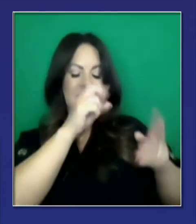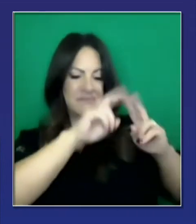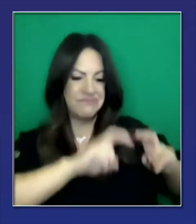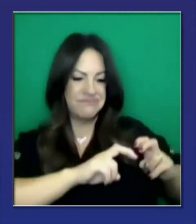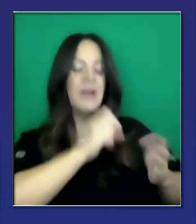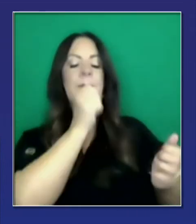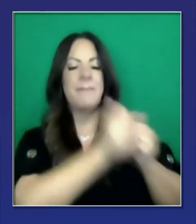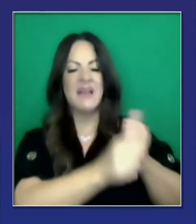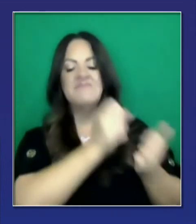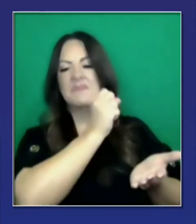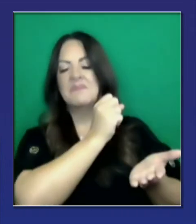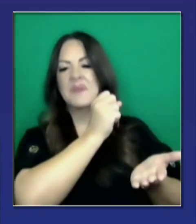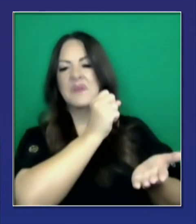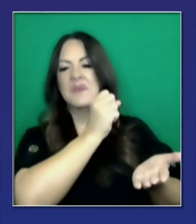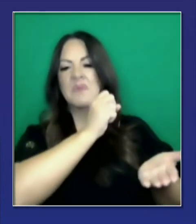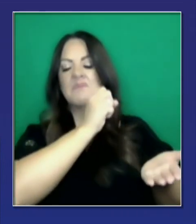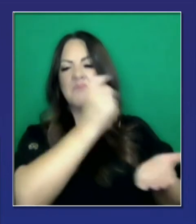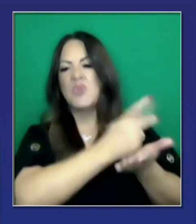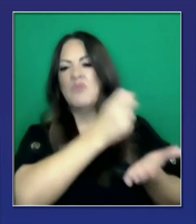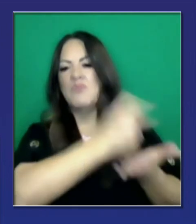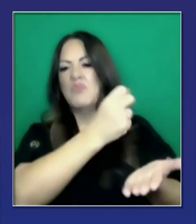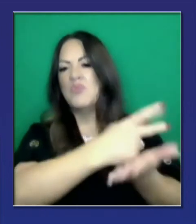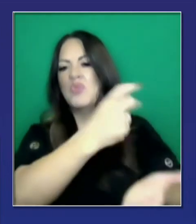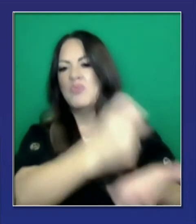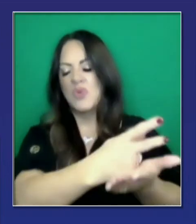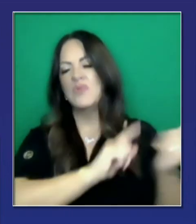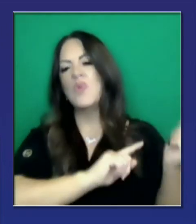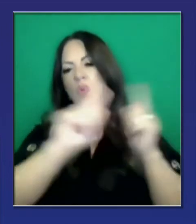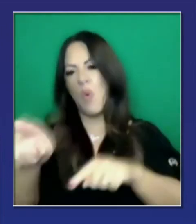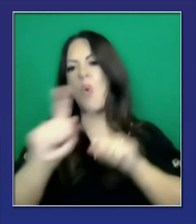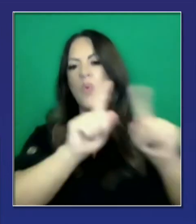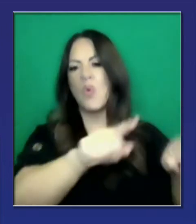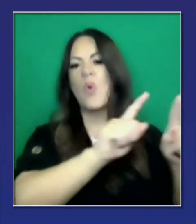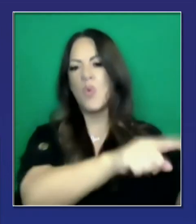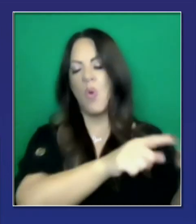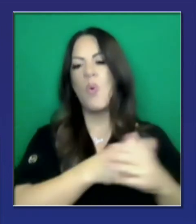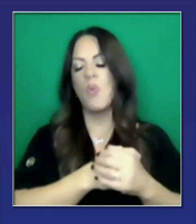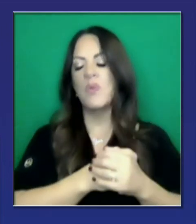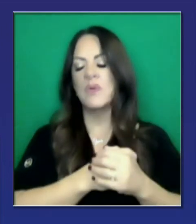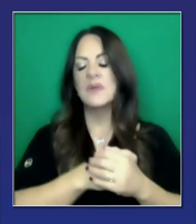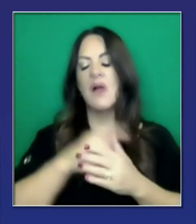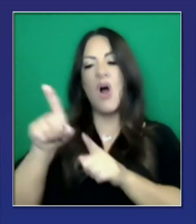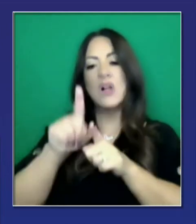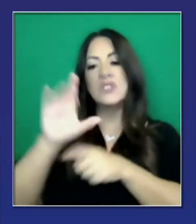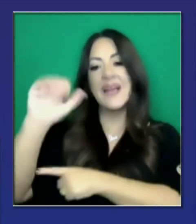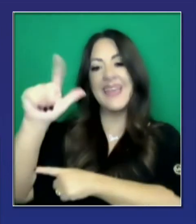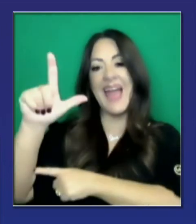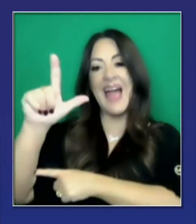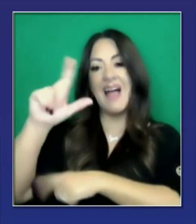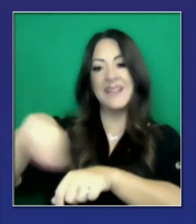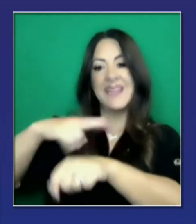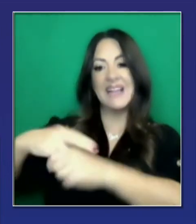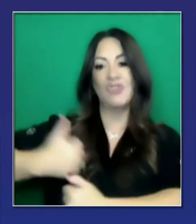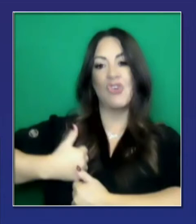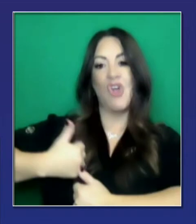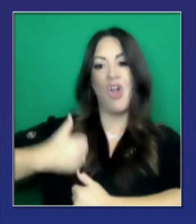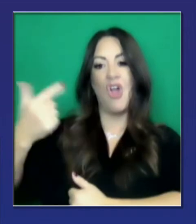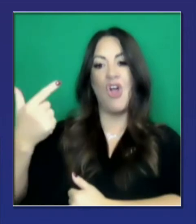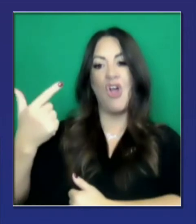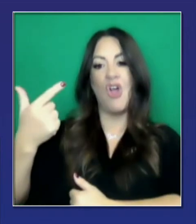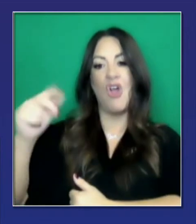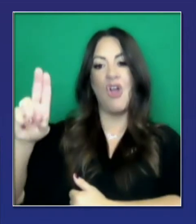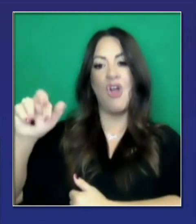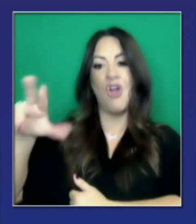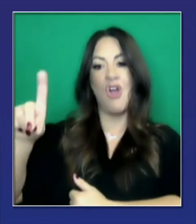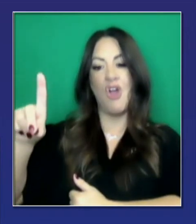California National Guard and their cohorts of teams, spectrum of folks, over now 1,000 staff that have been